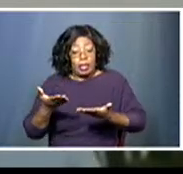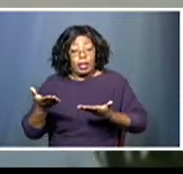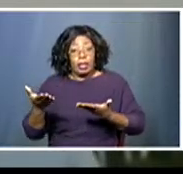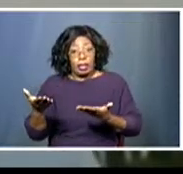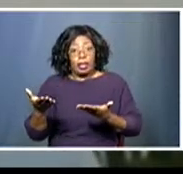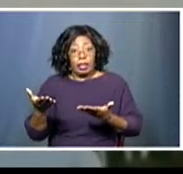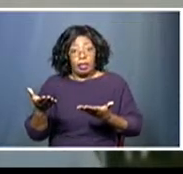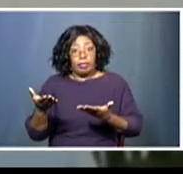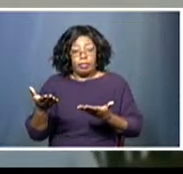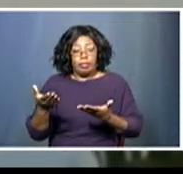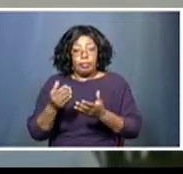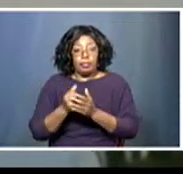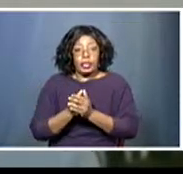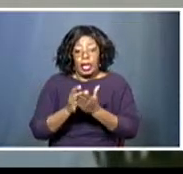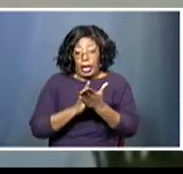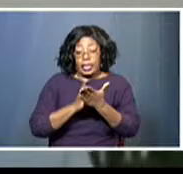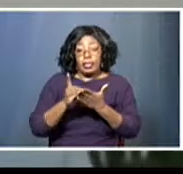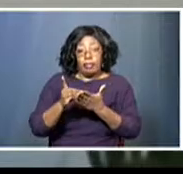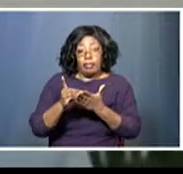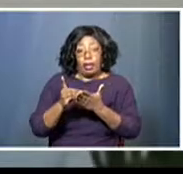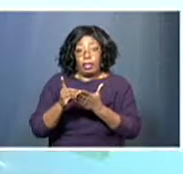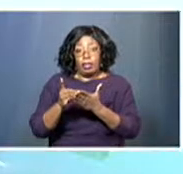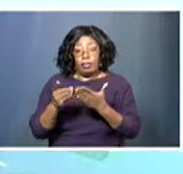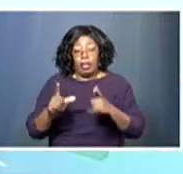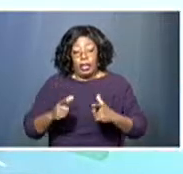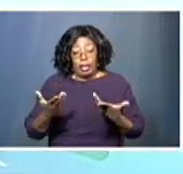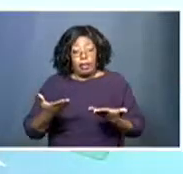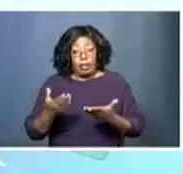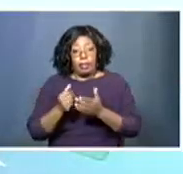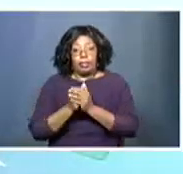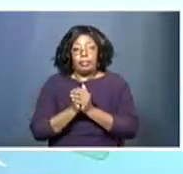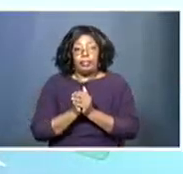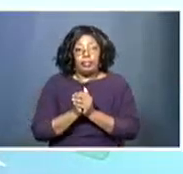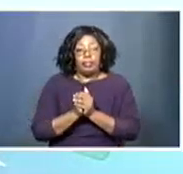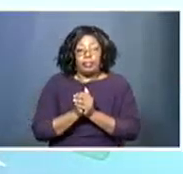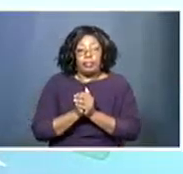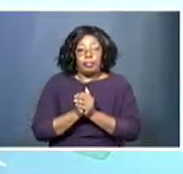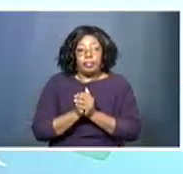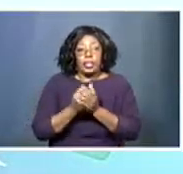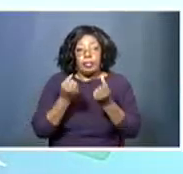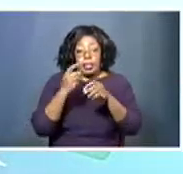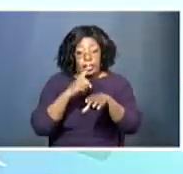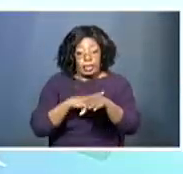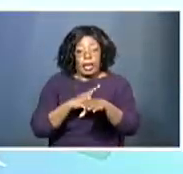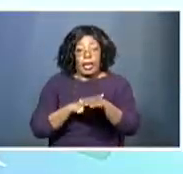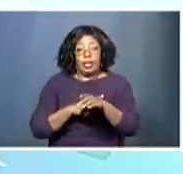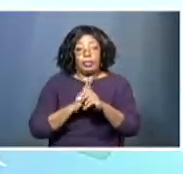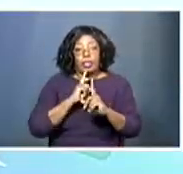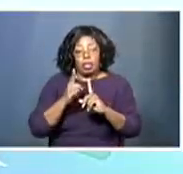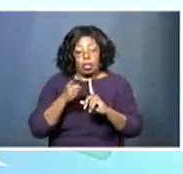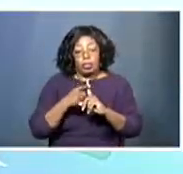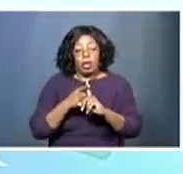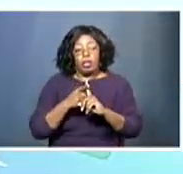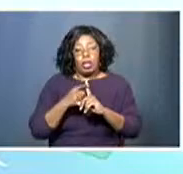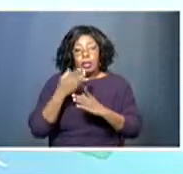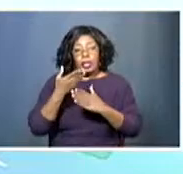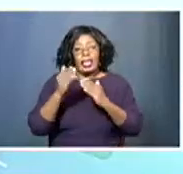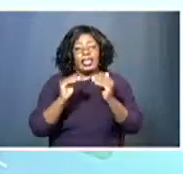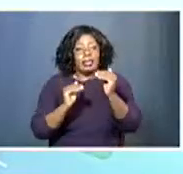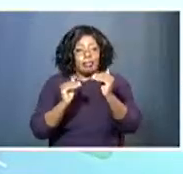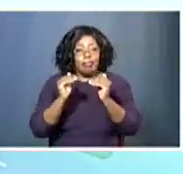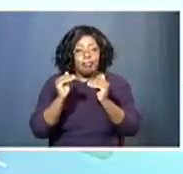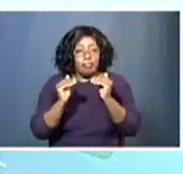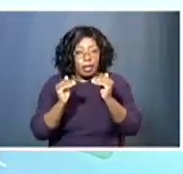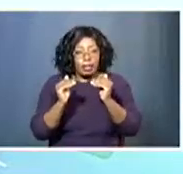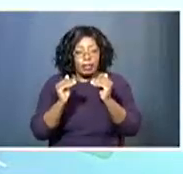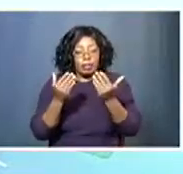find, I have developed a life here. And while there's often talk about leveling the playing field, Sands reasons it's